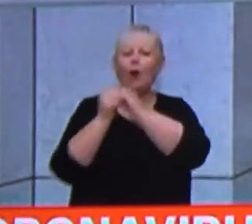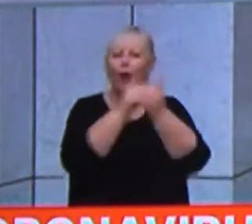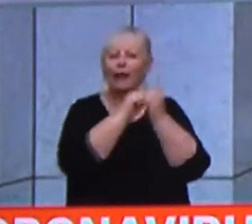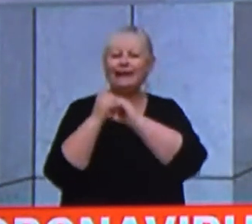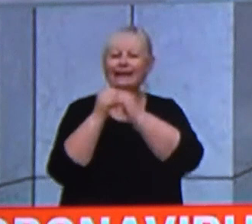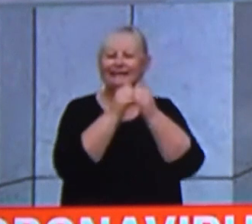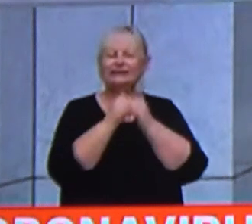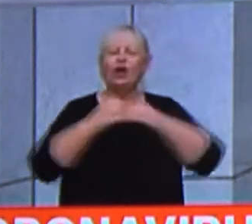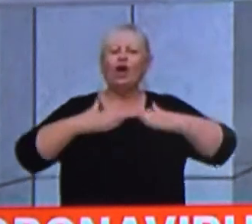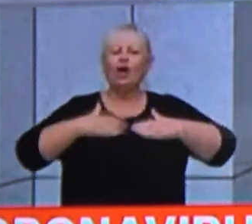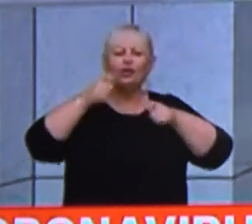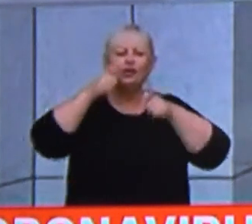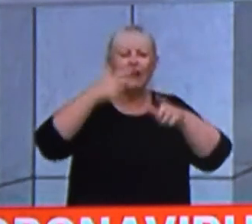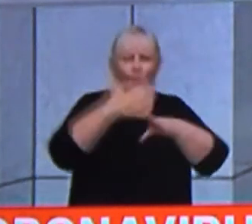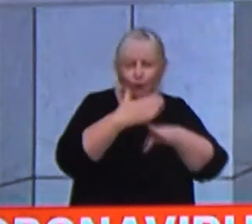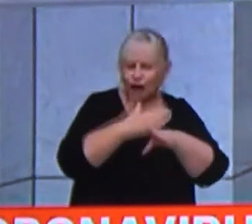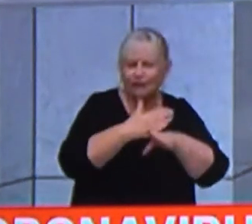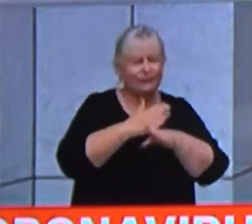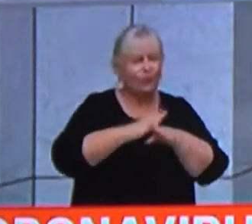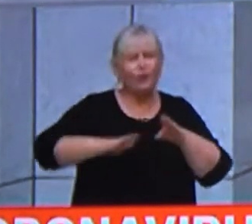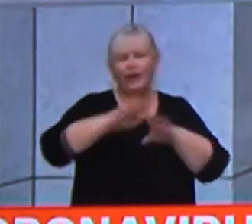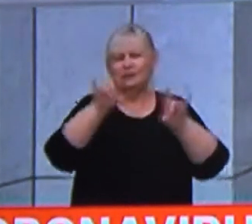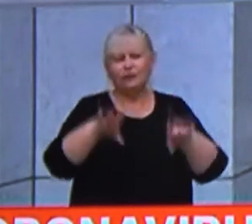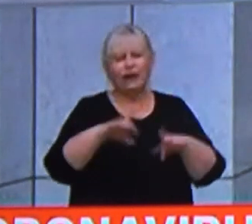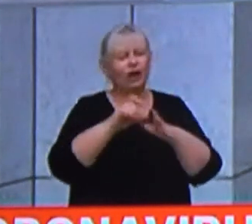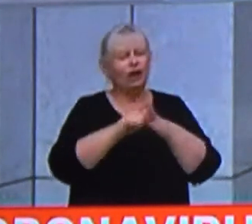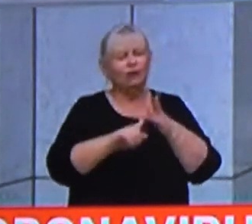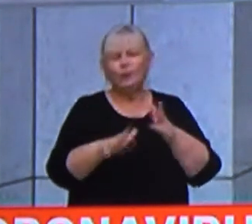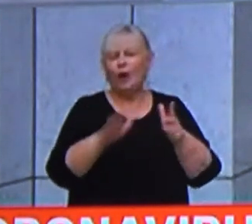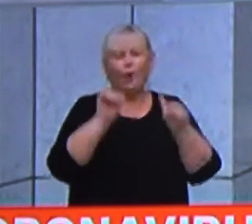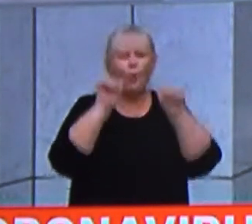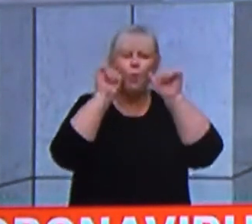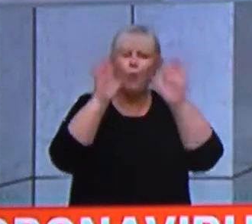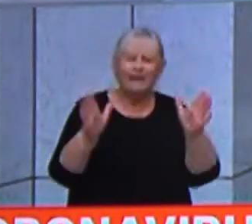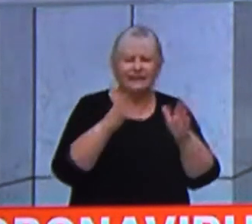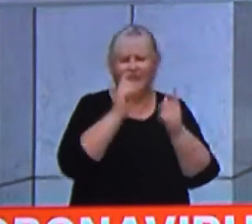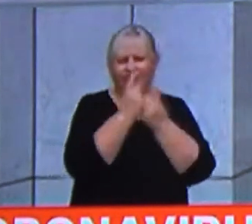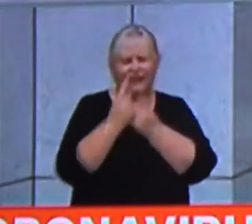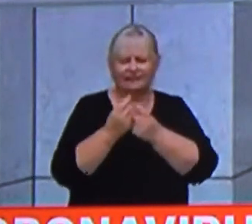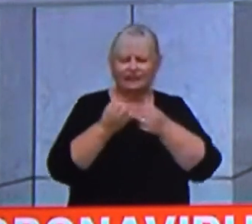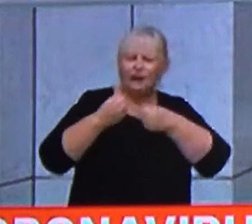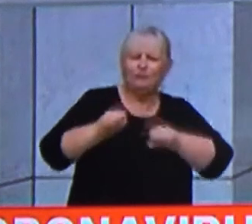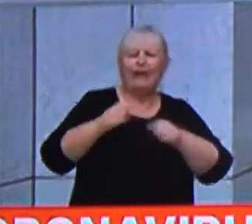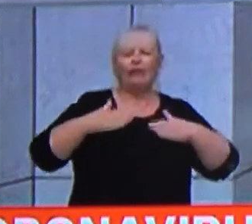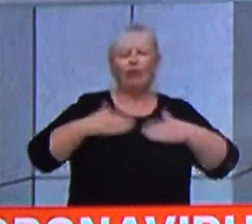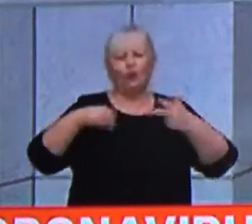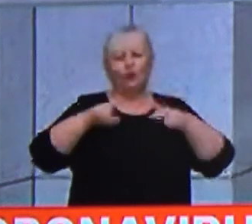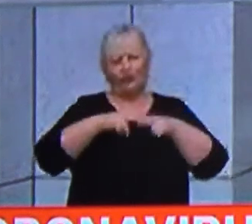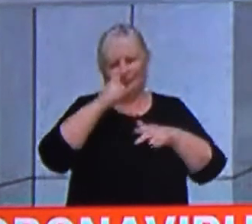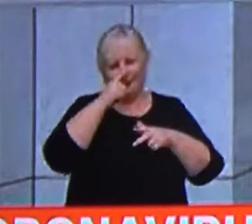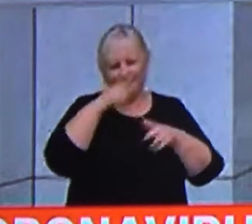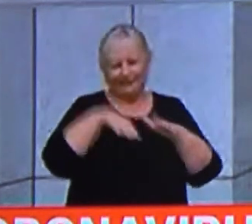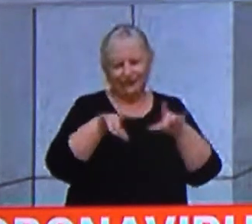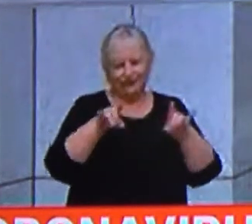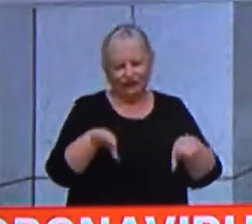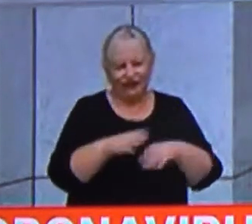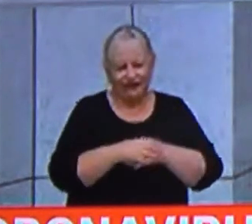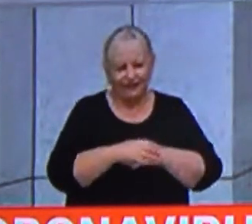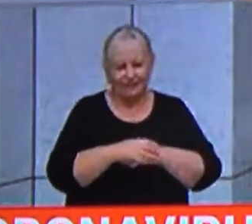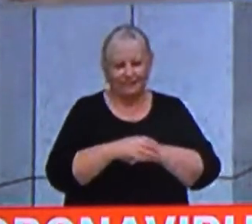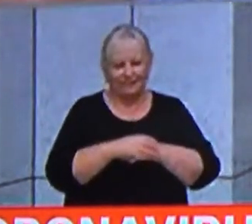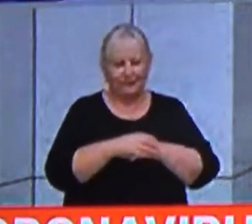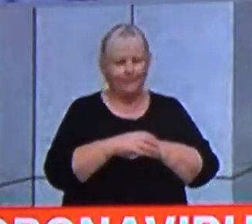help. We're there to support. Whether you're living with the fear of it as a potential victim, whether you're living with it